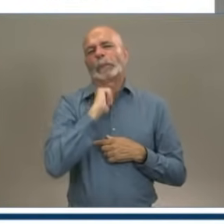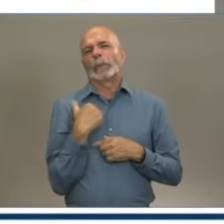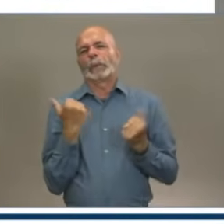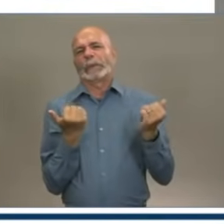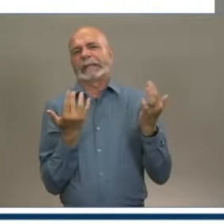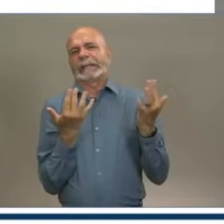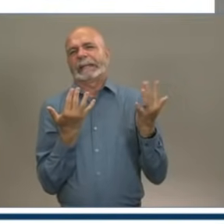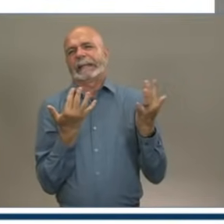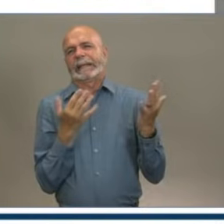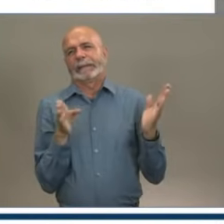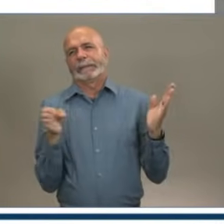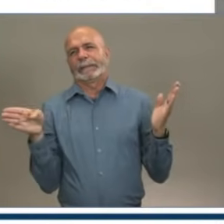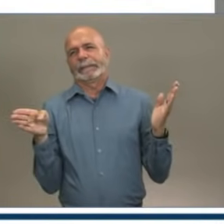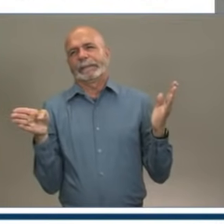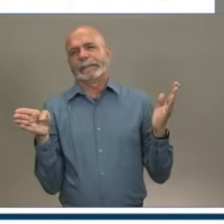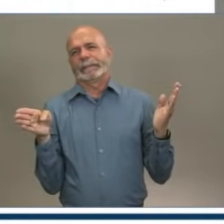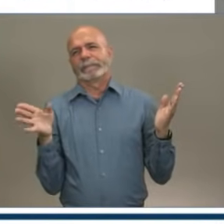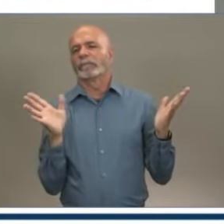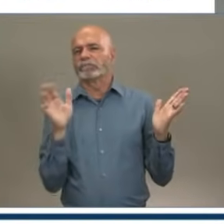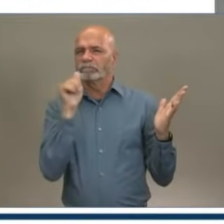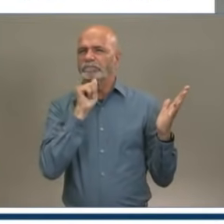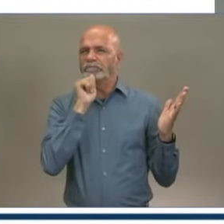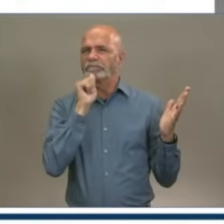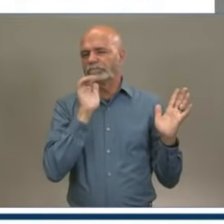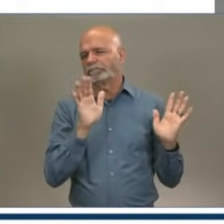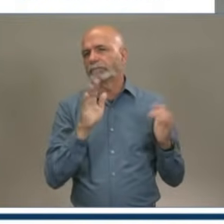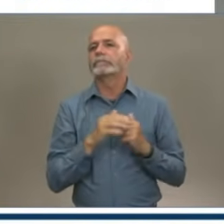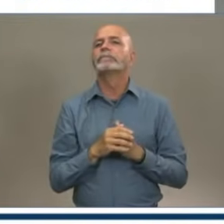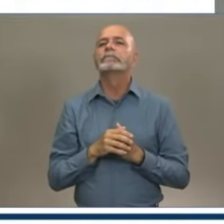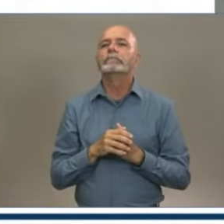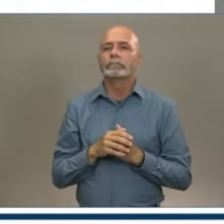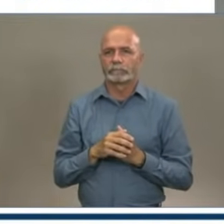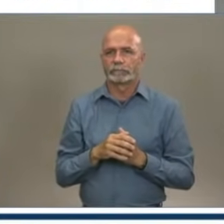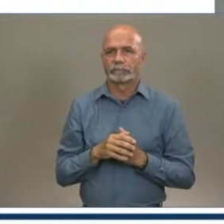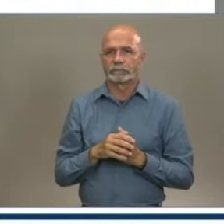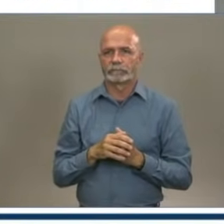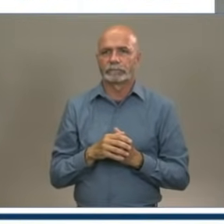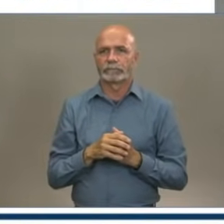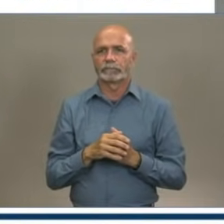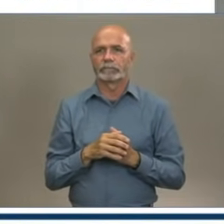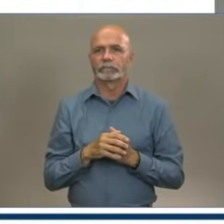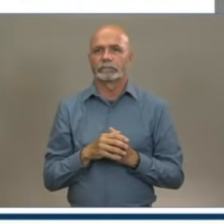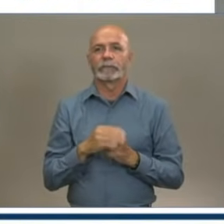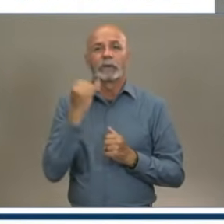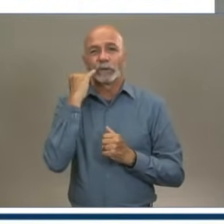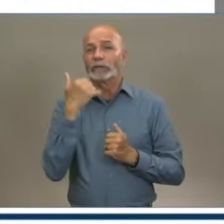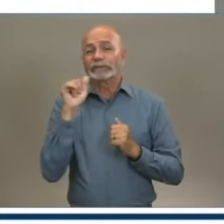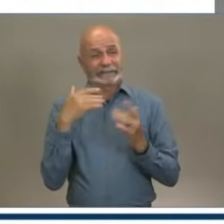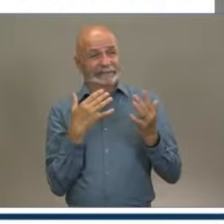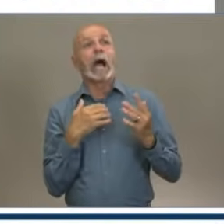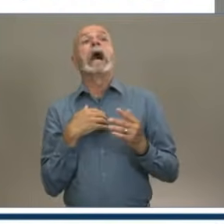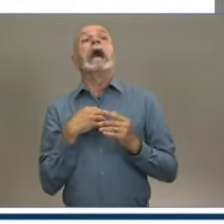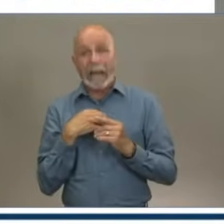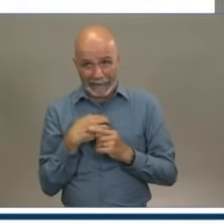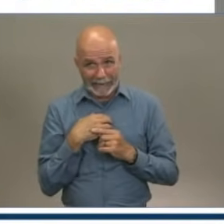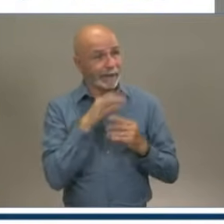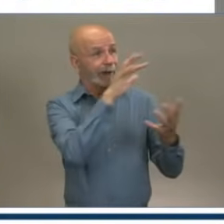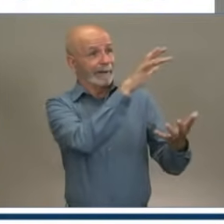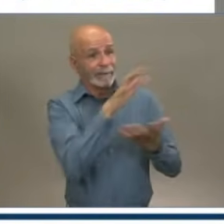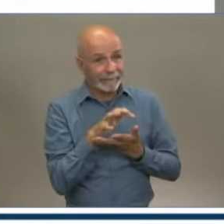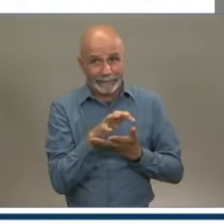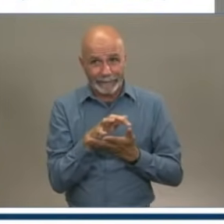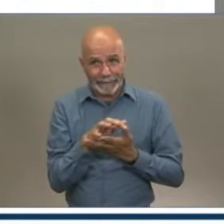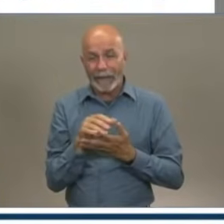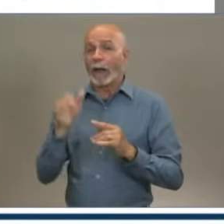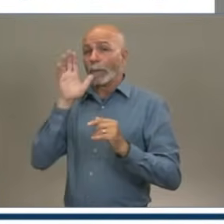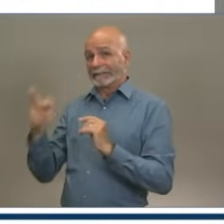are going to get through this big the surge and finish up our first dose and get as many people as possible with second